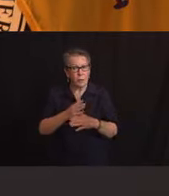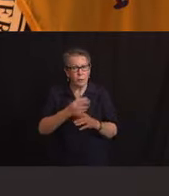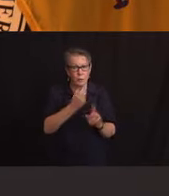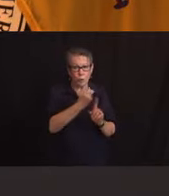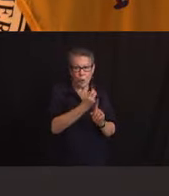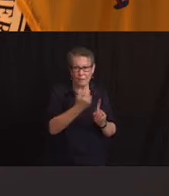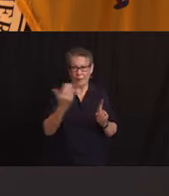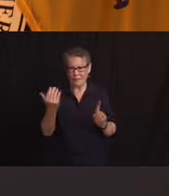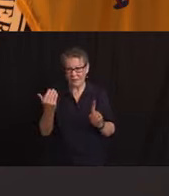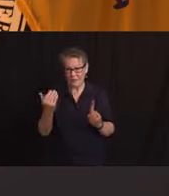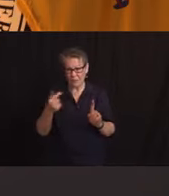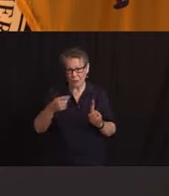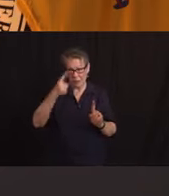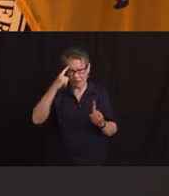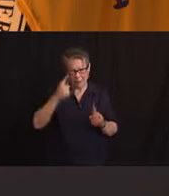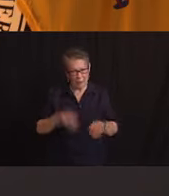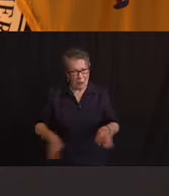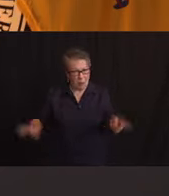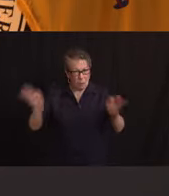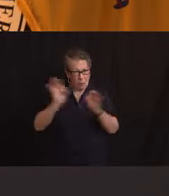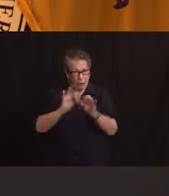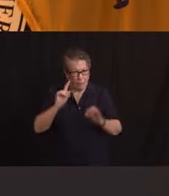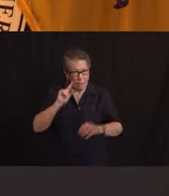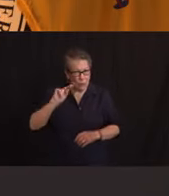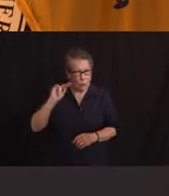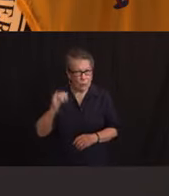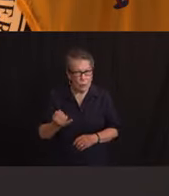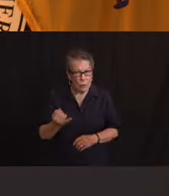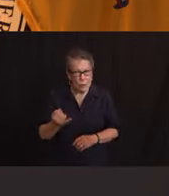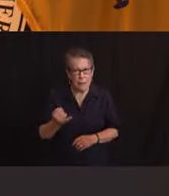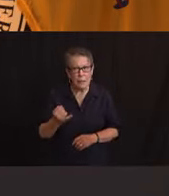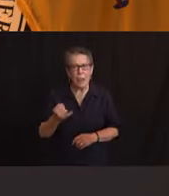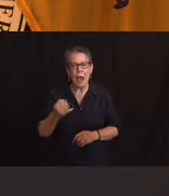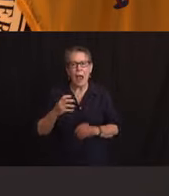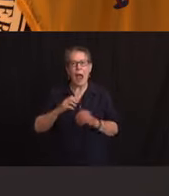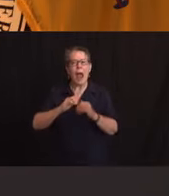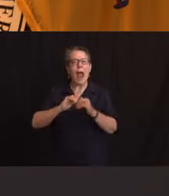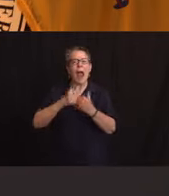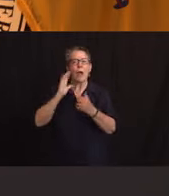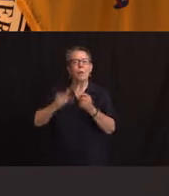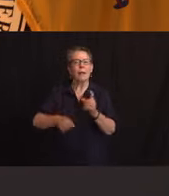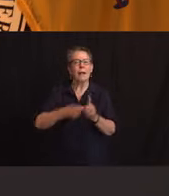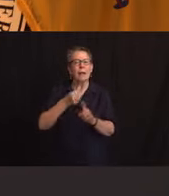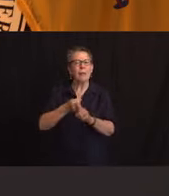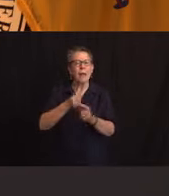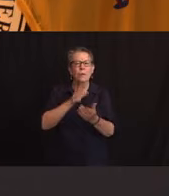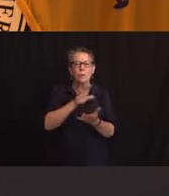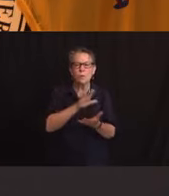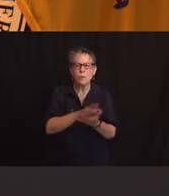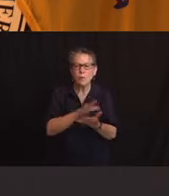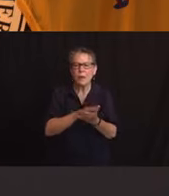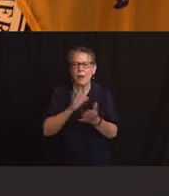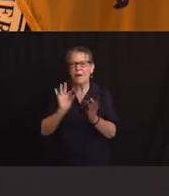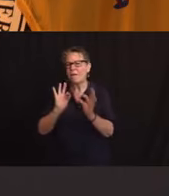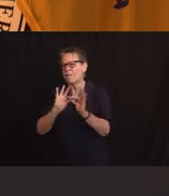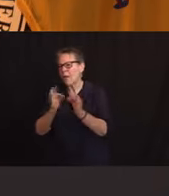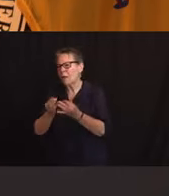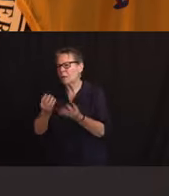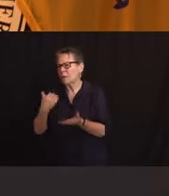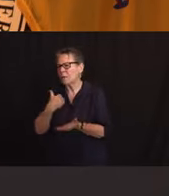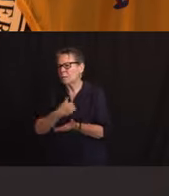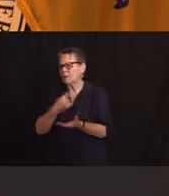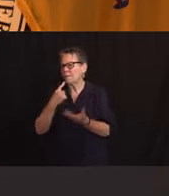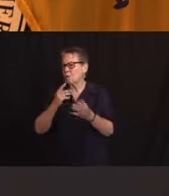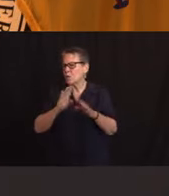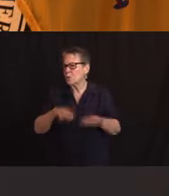vaccinated? How is this going to impact schools and family members of kids who are going to school? And